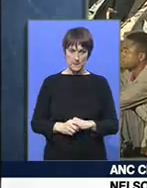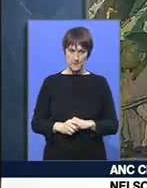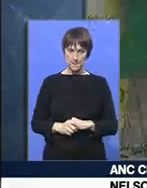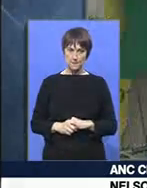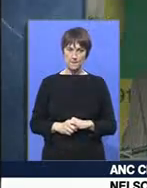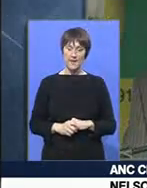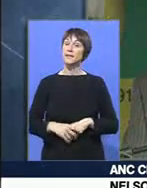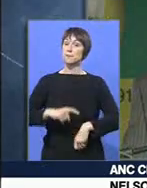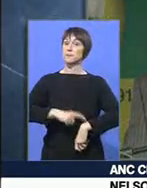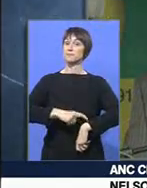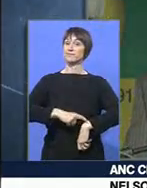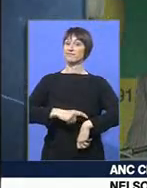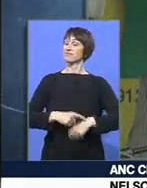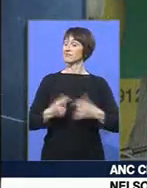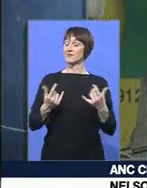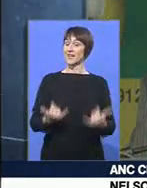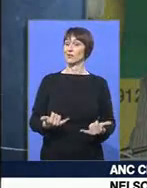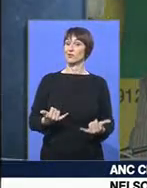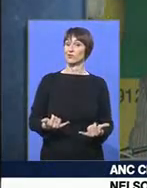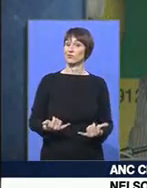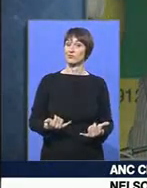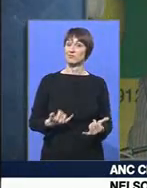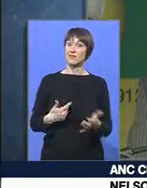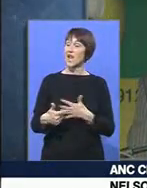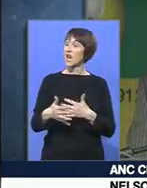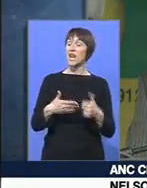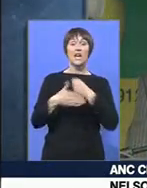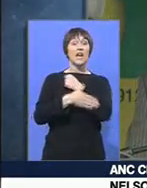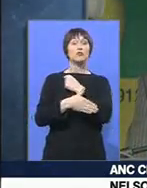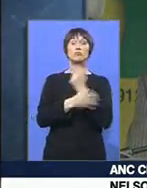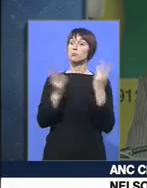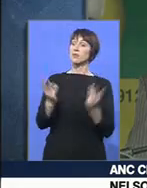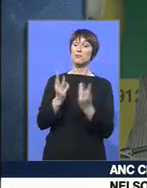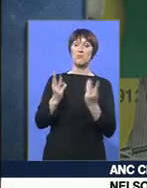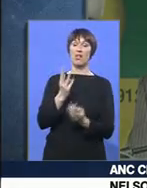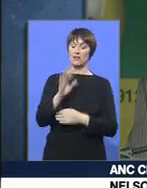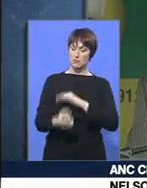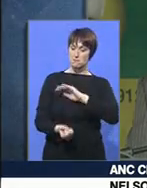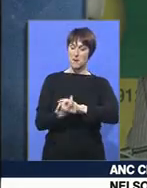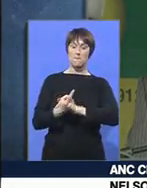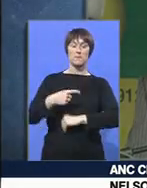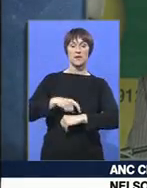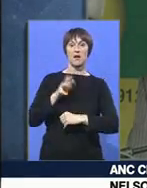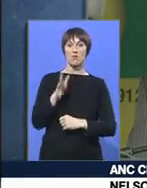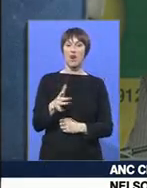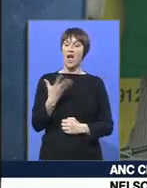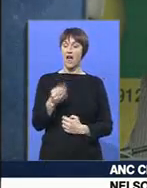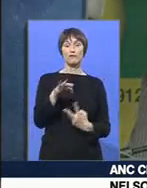"The time comes in the life of any nation when there remain only two